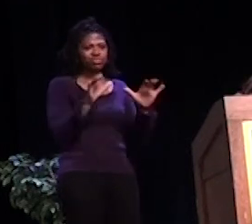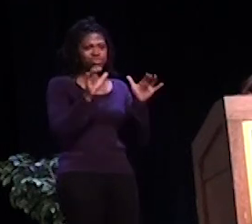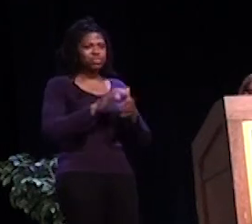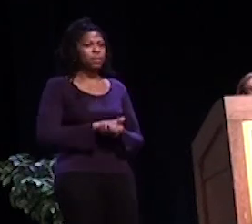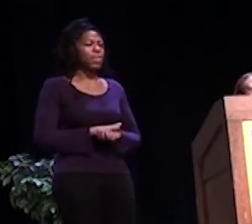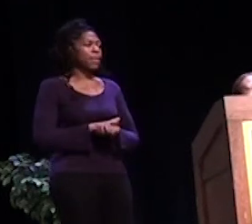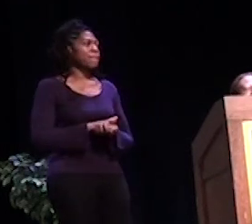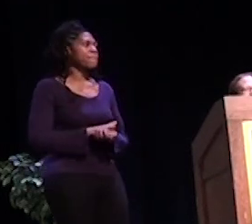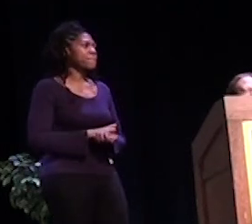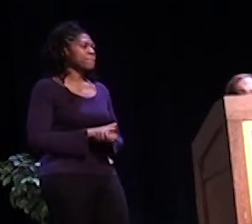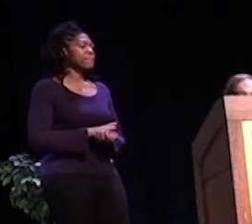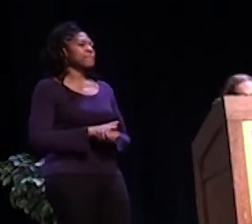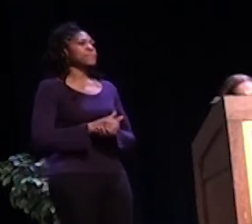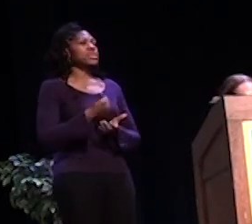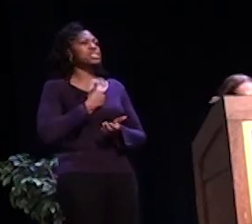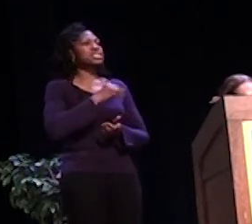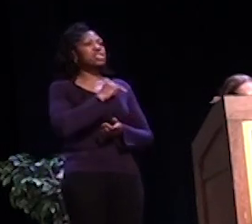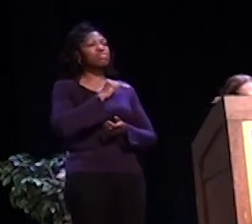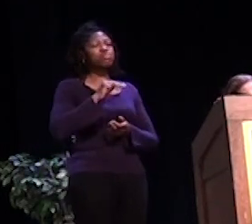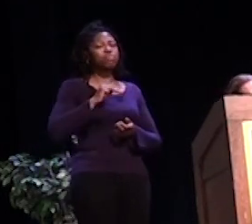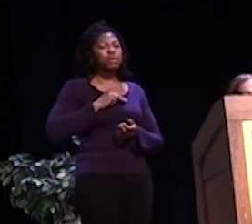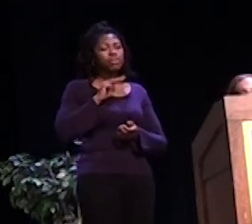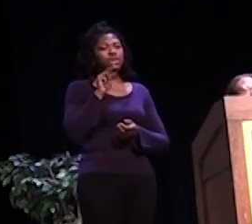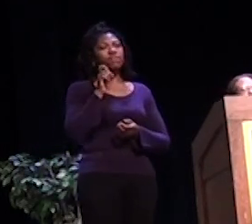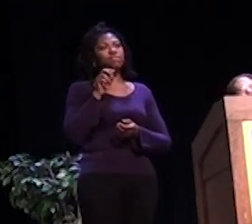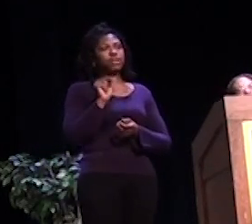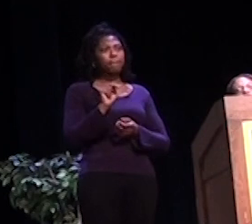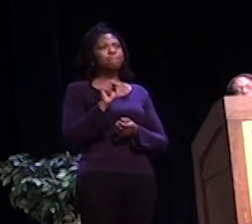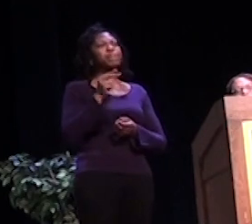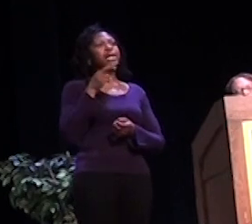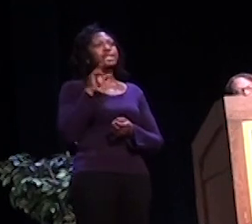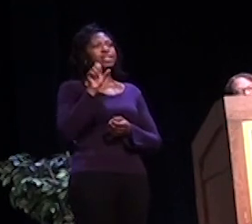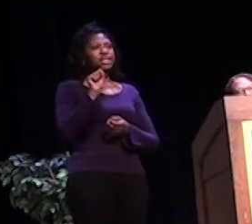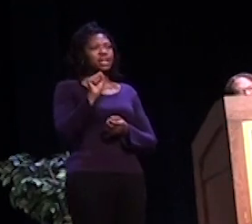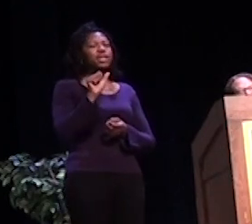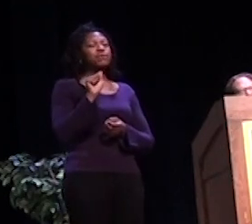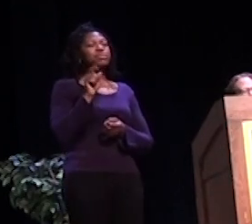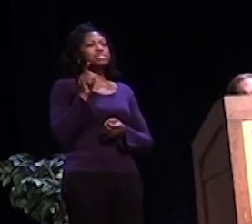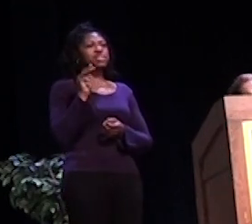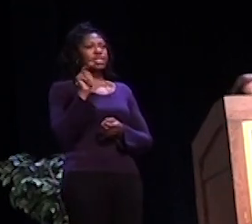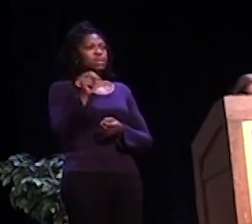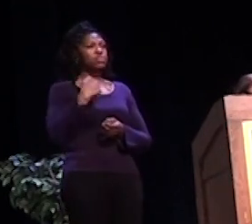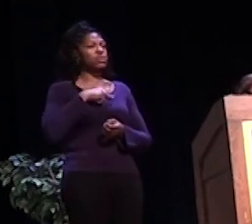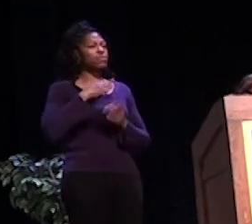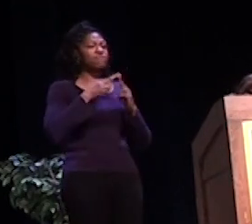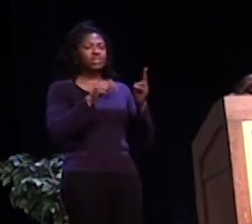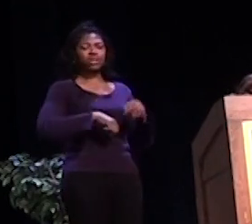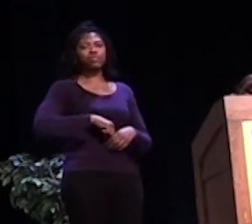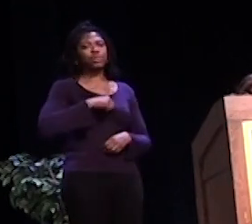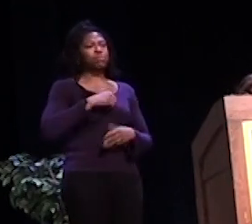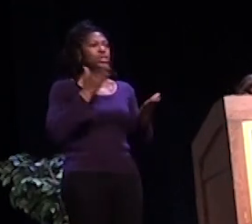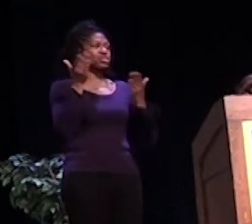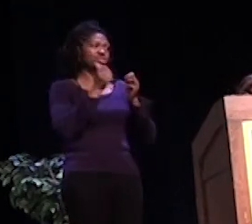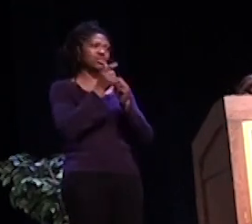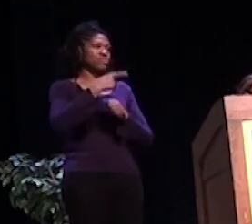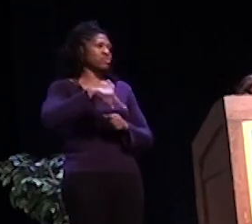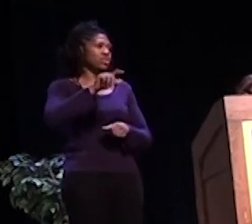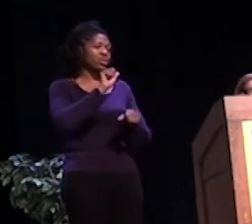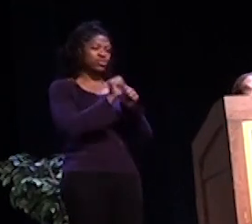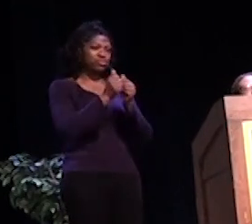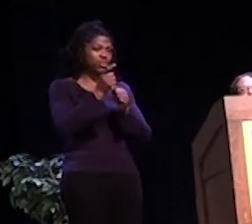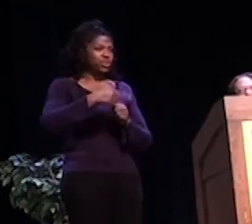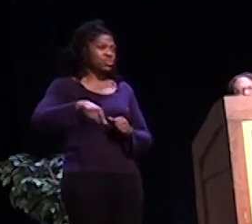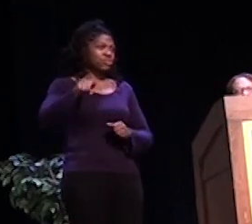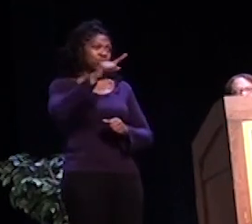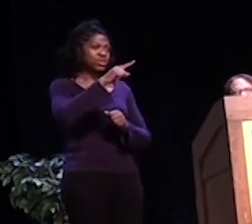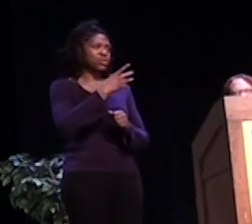know, as a member of the Biden-Harris administration, we are very proud to serve with you along with this work. And